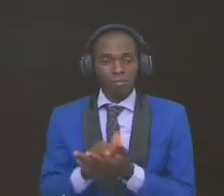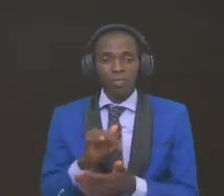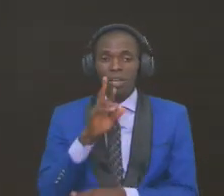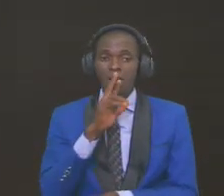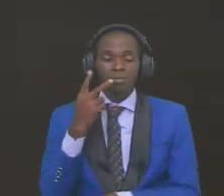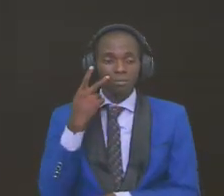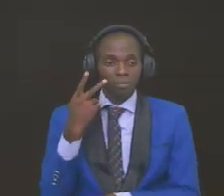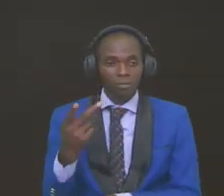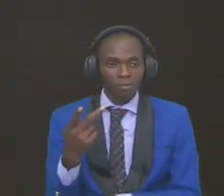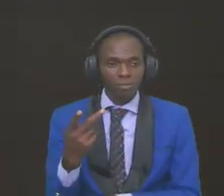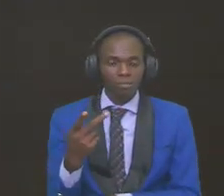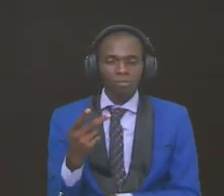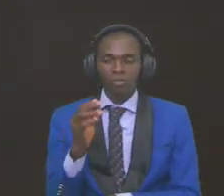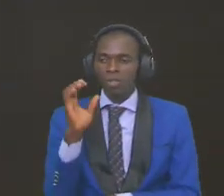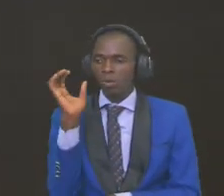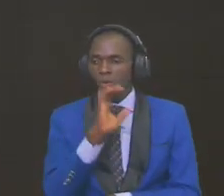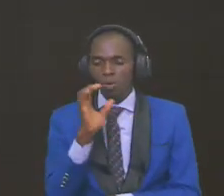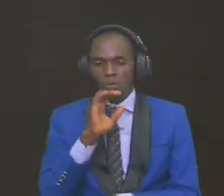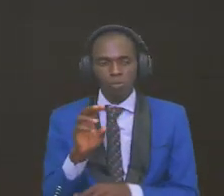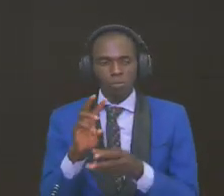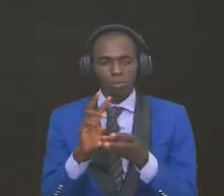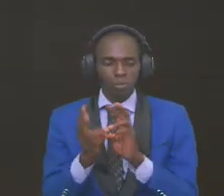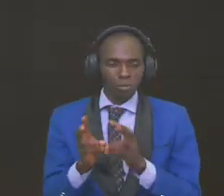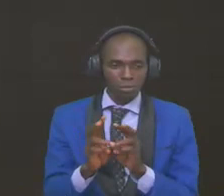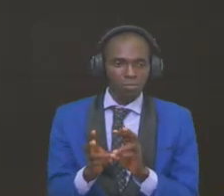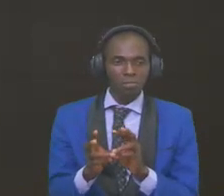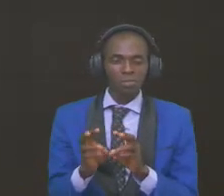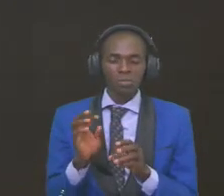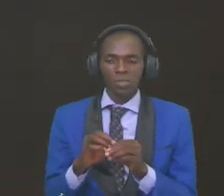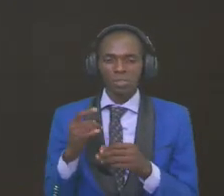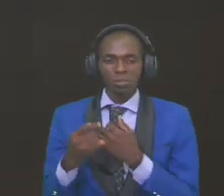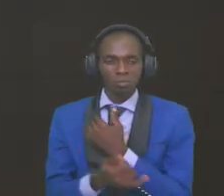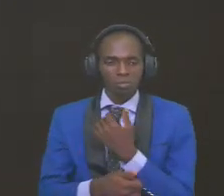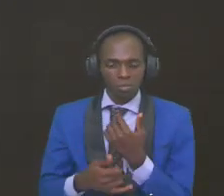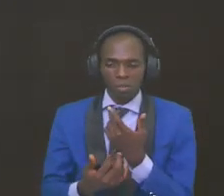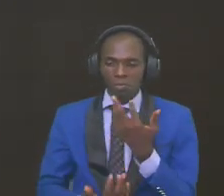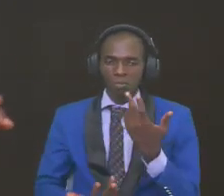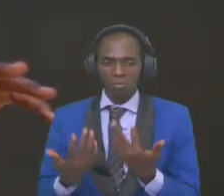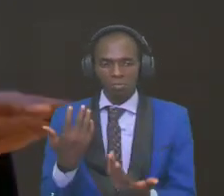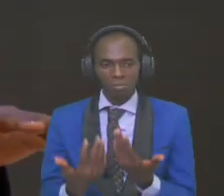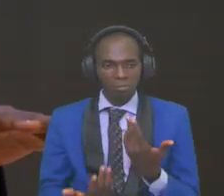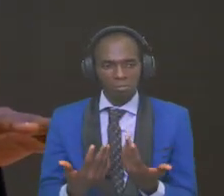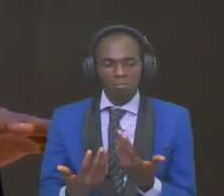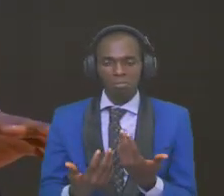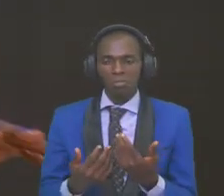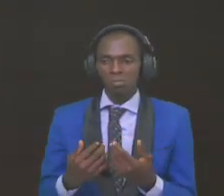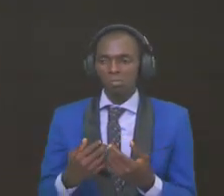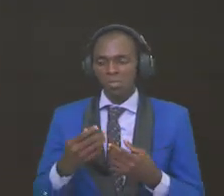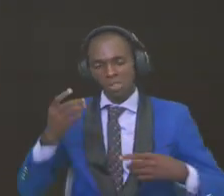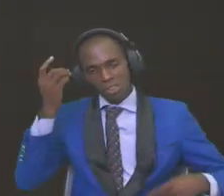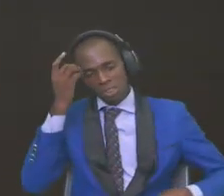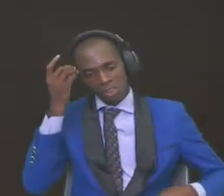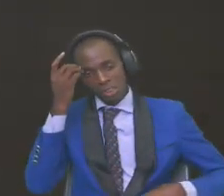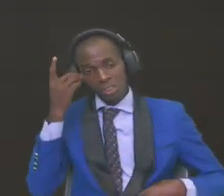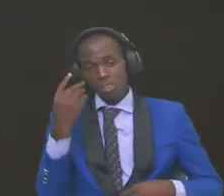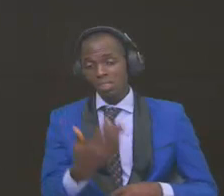seen, harsh weather, difficulties, fire, pandemic, the